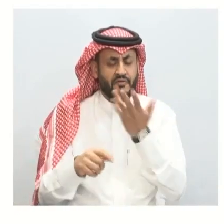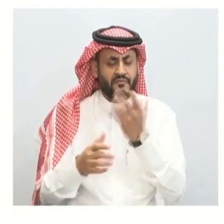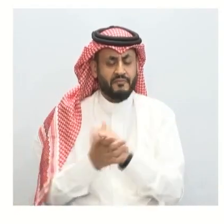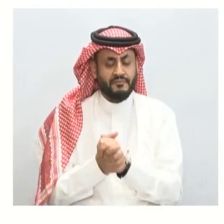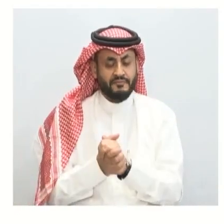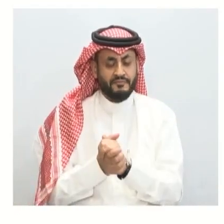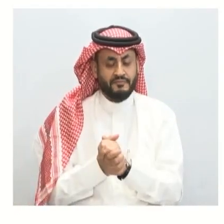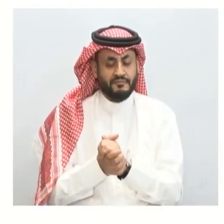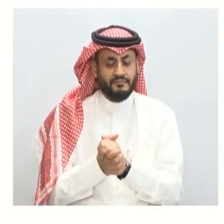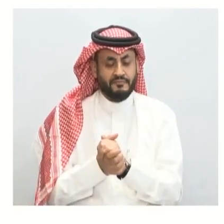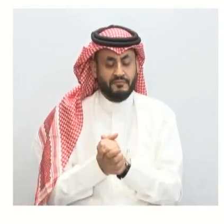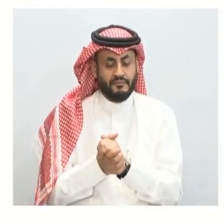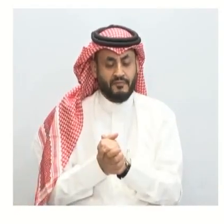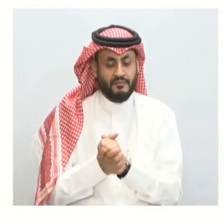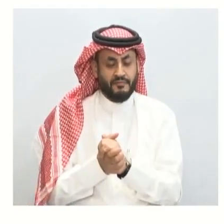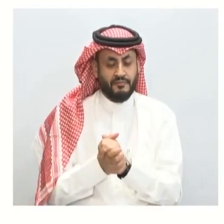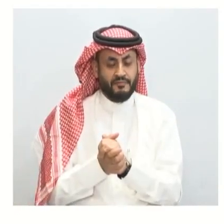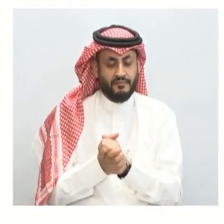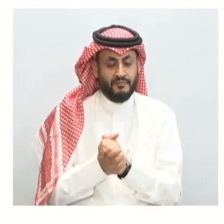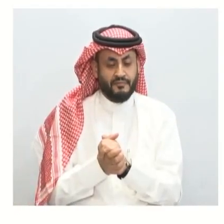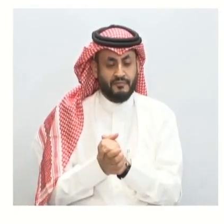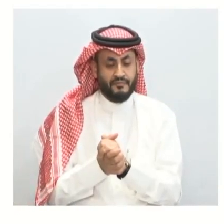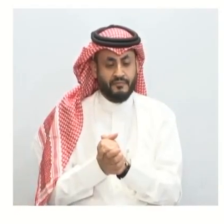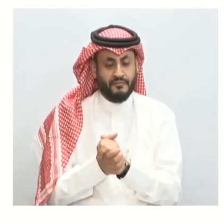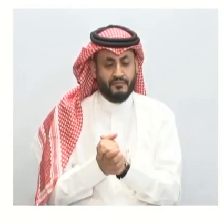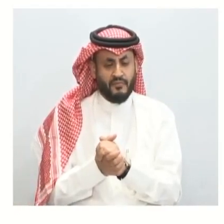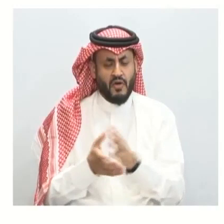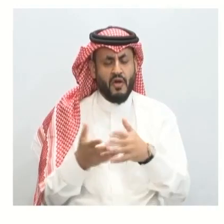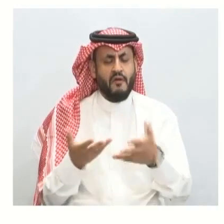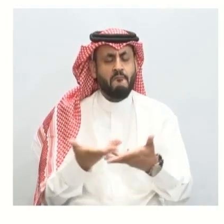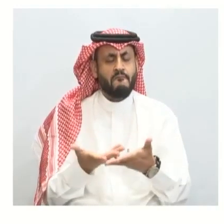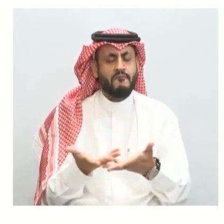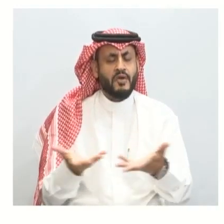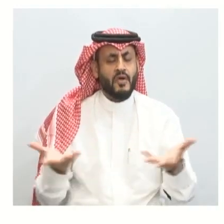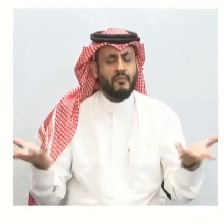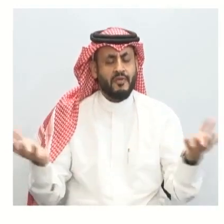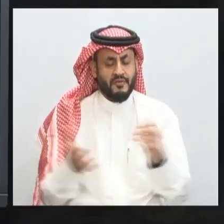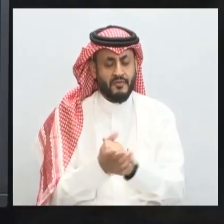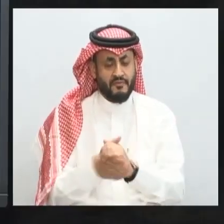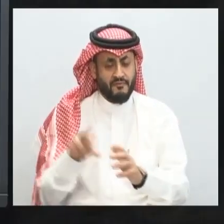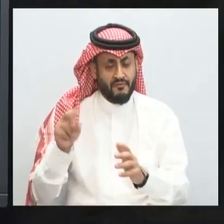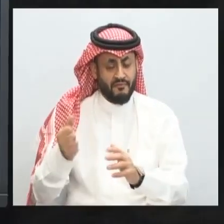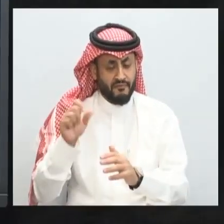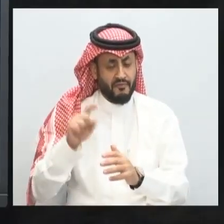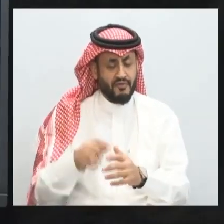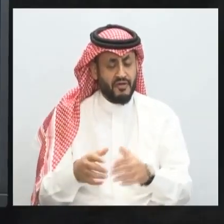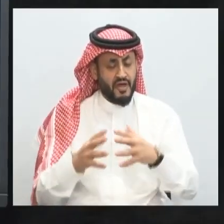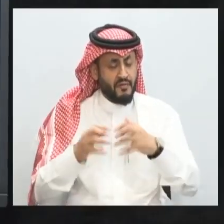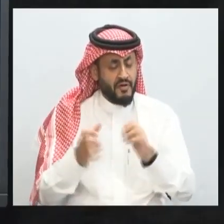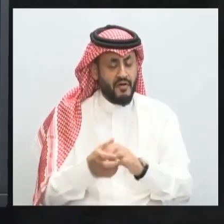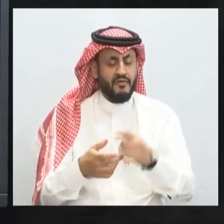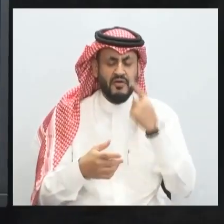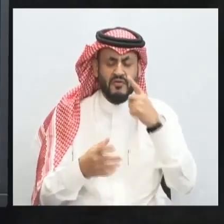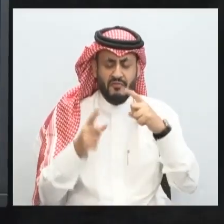So here, the word vast, when we say that the world, or actually the universe, is vast, you can see from the